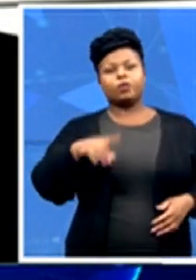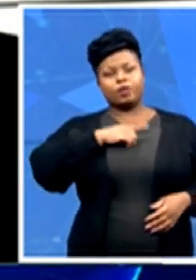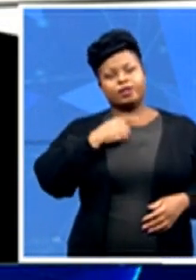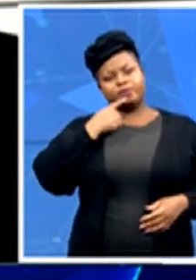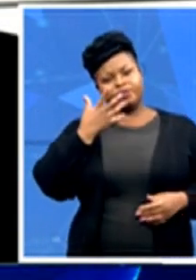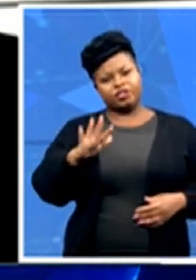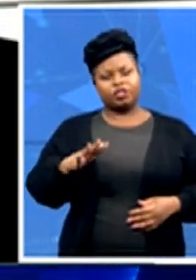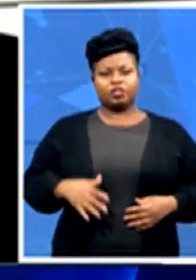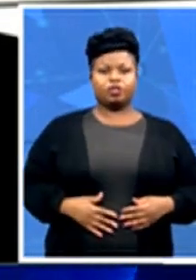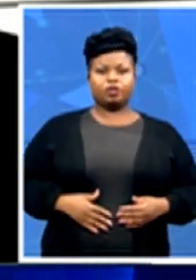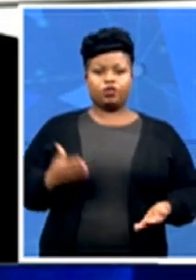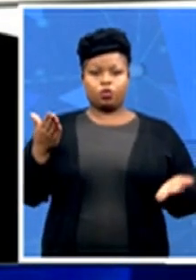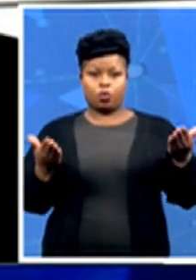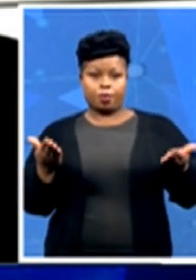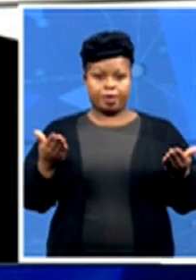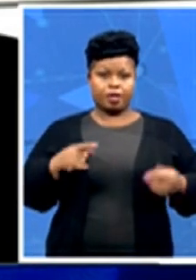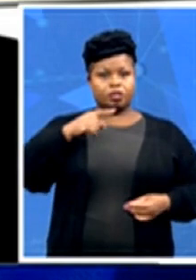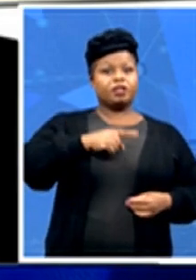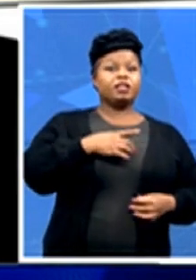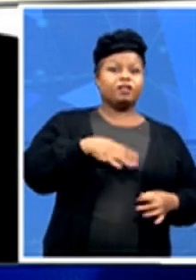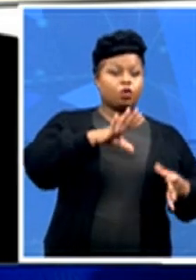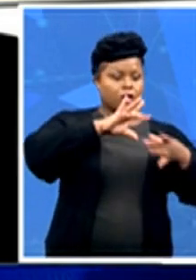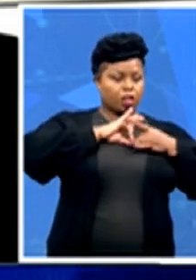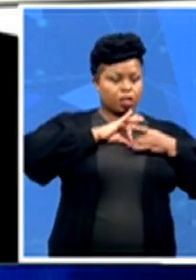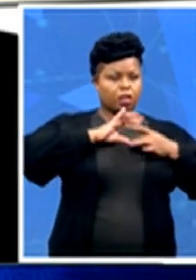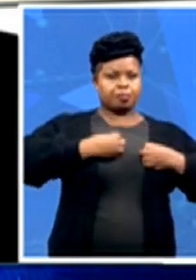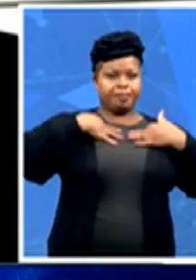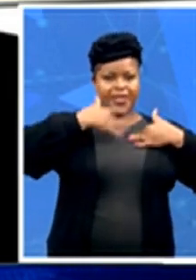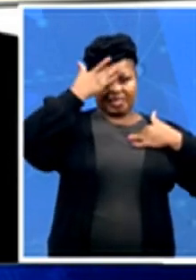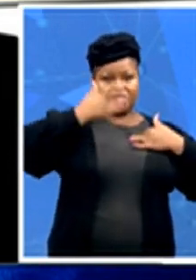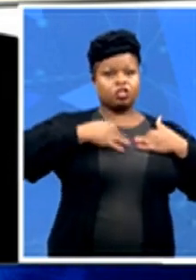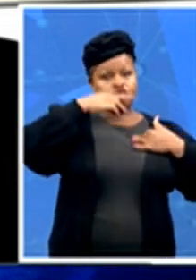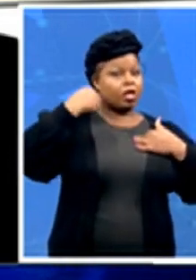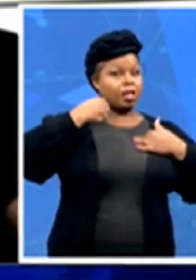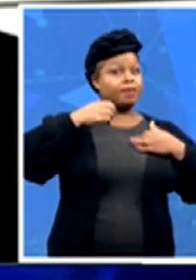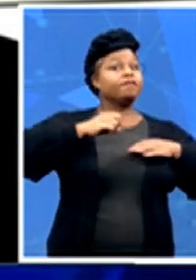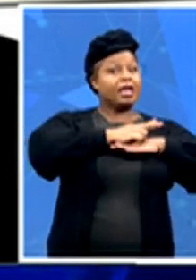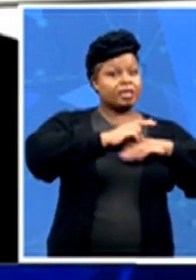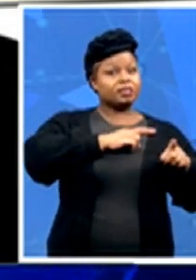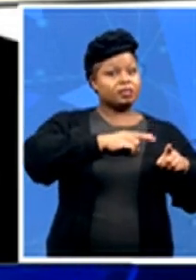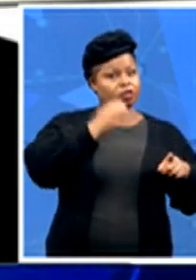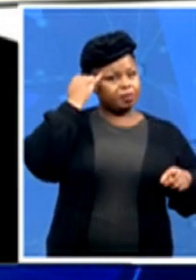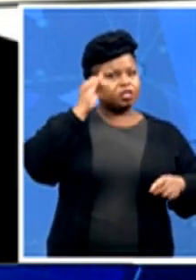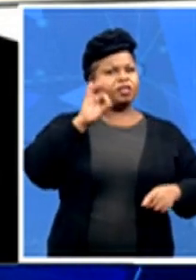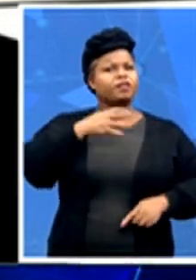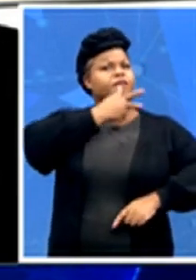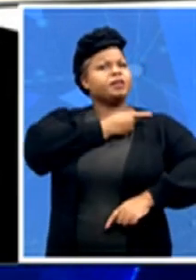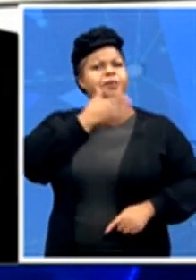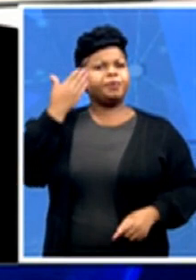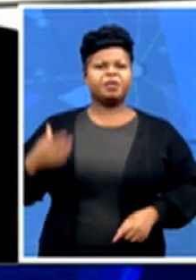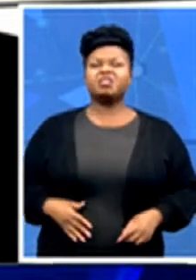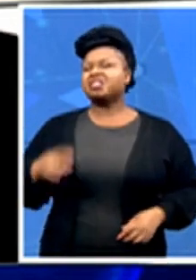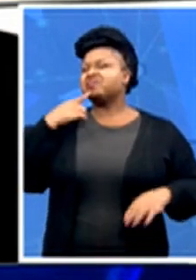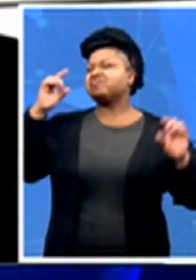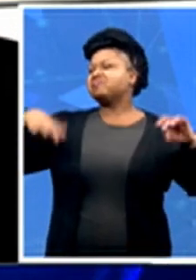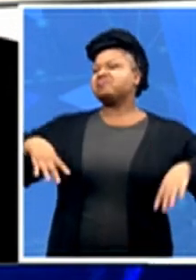actually getting the real infection. Imagine if you weren't vaccinated, if you said, oh, I'm not going to take the vaccine because I'm scared,